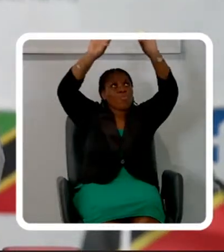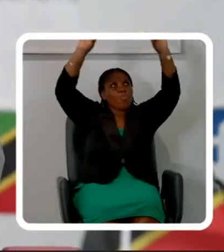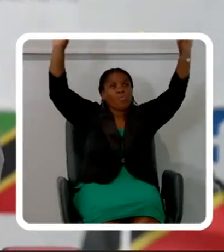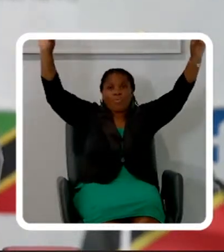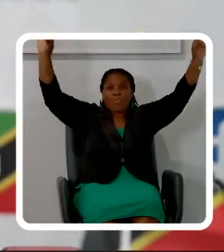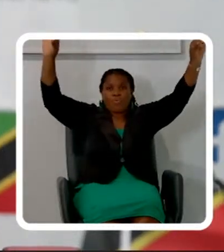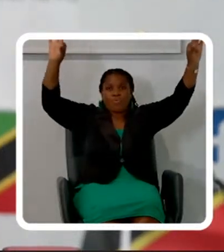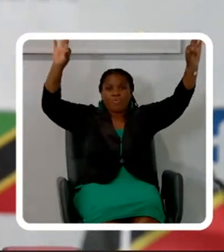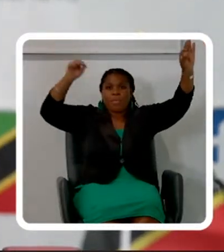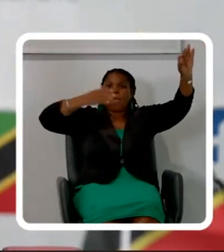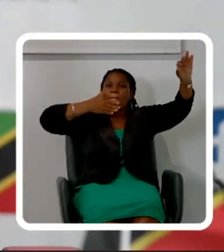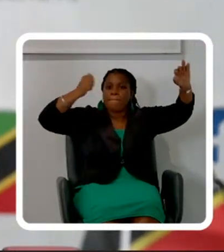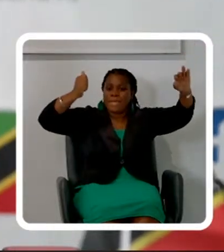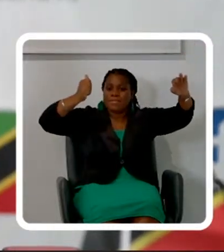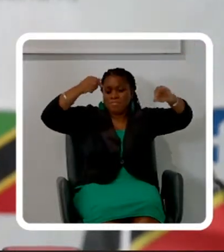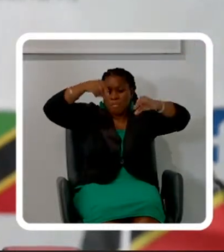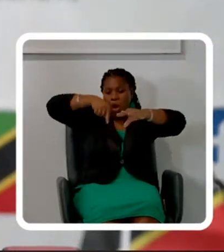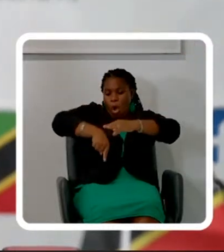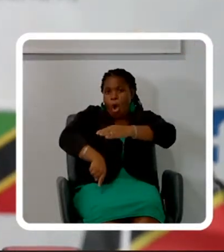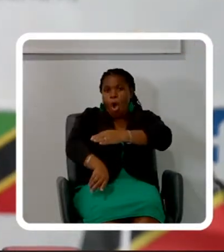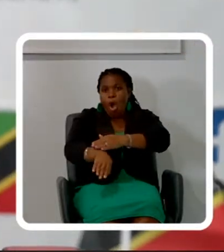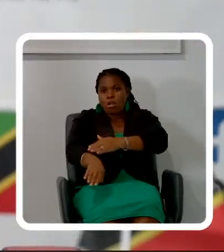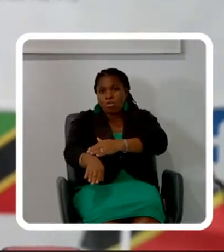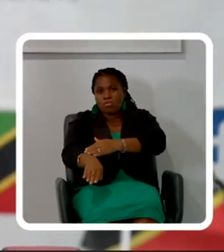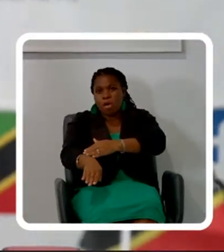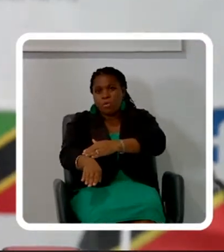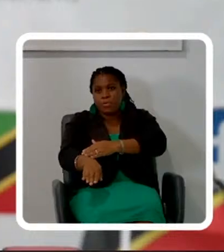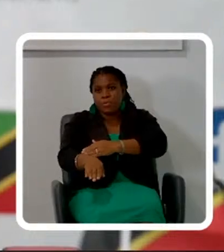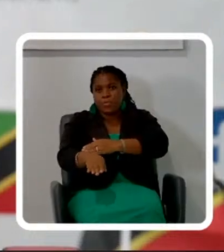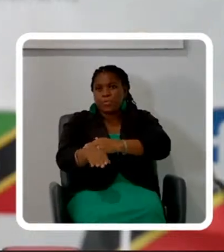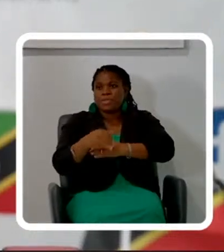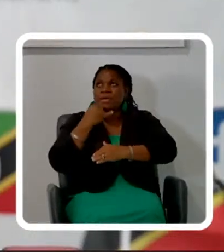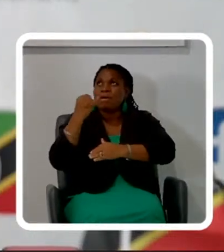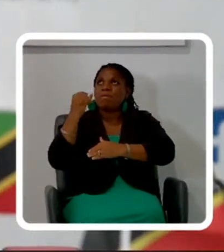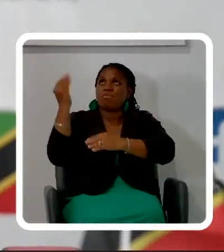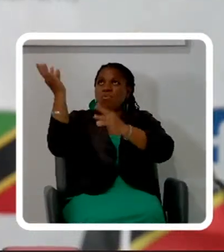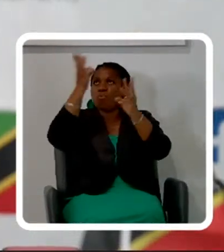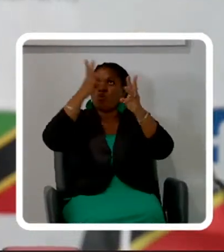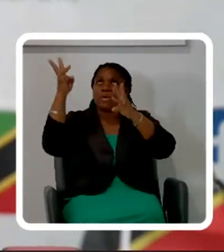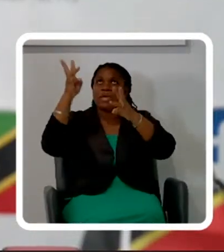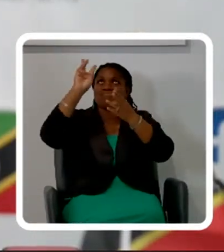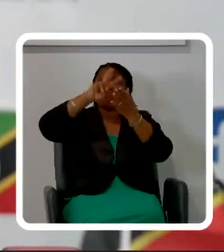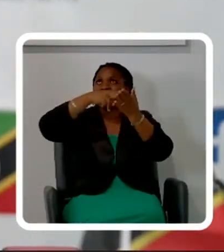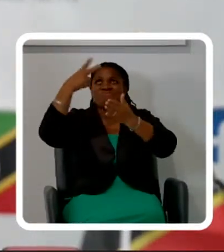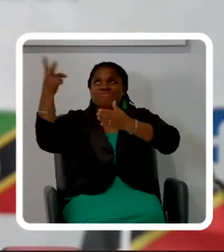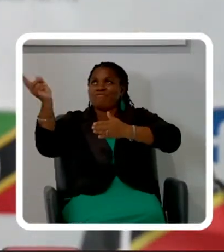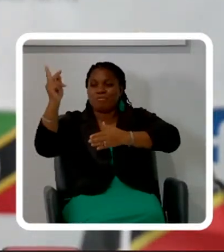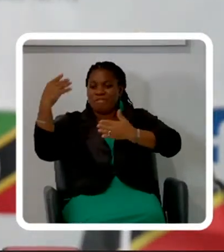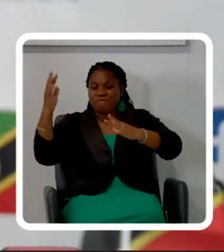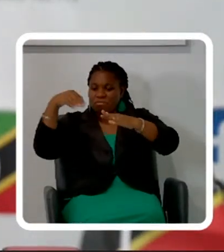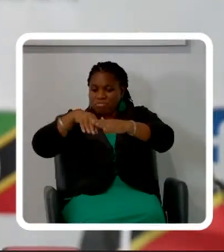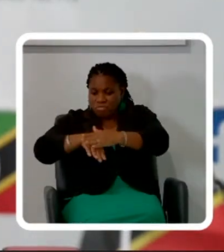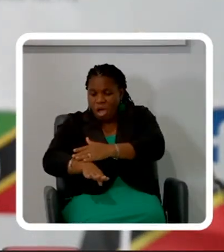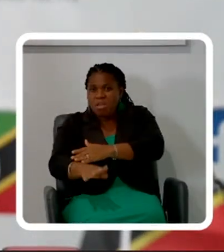contribution so that the Caribbean becomes a net exporter of renewable energy and not an importer of fossil fuel.